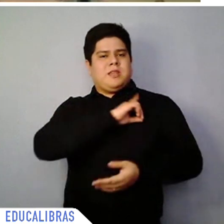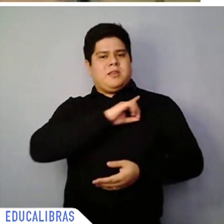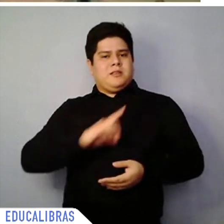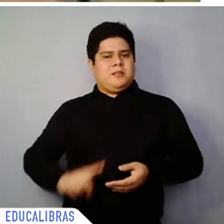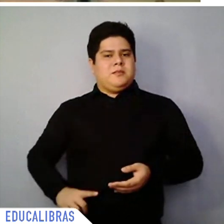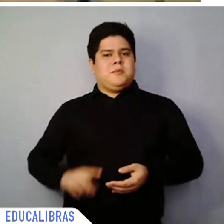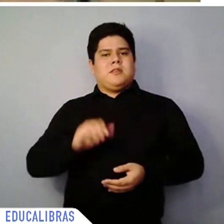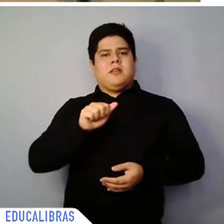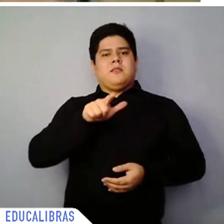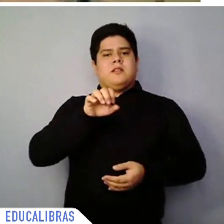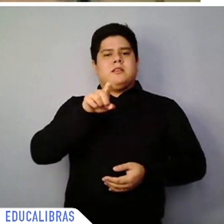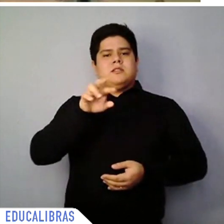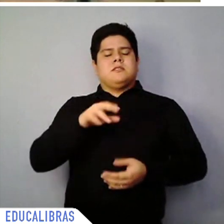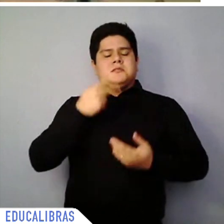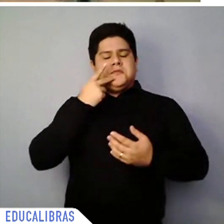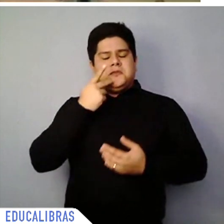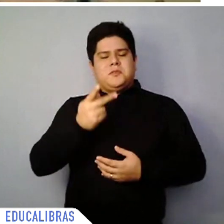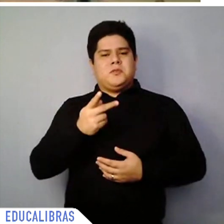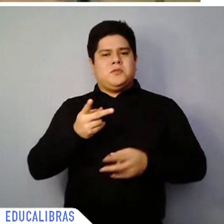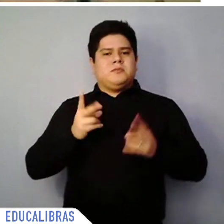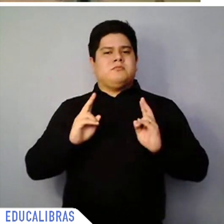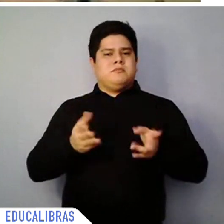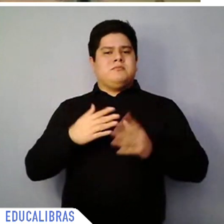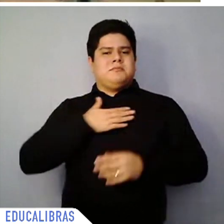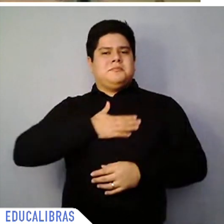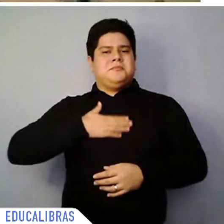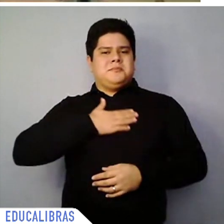for this. As